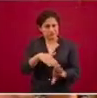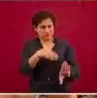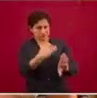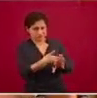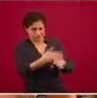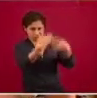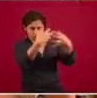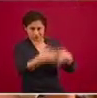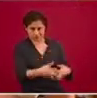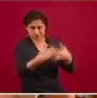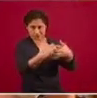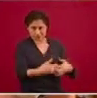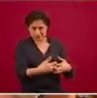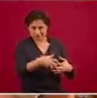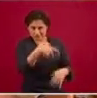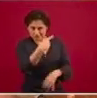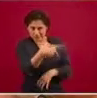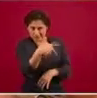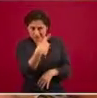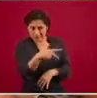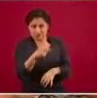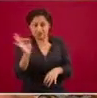don't you think you are affecting